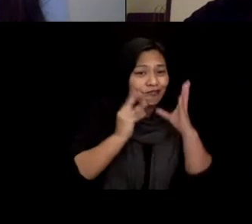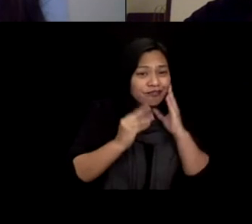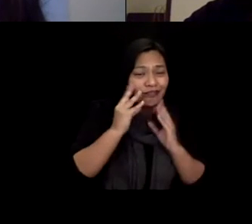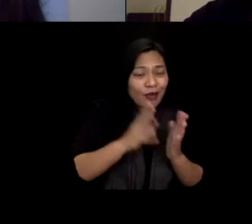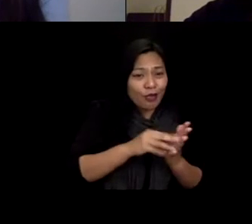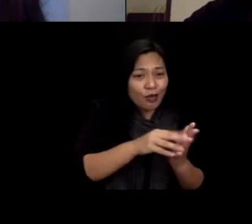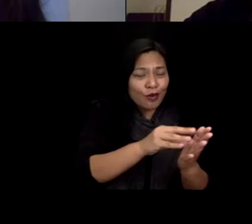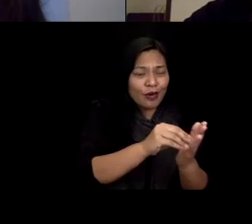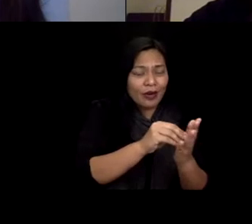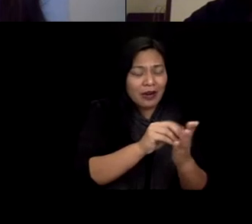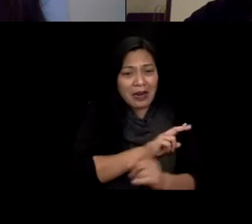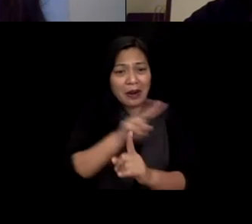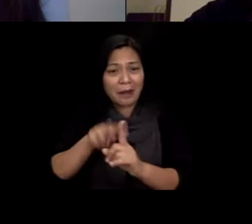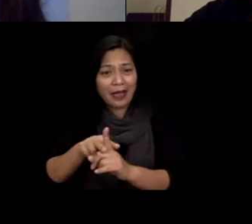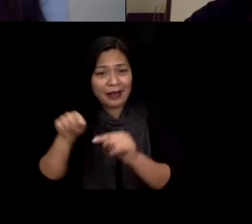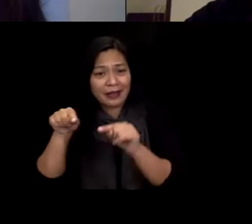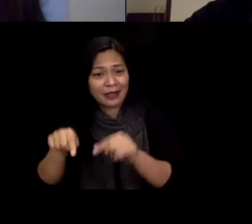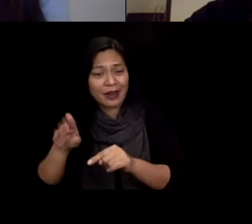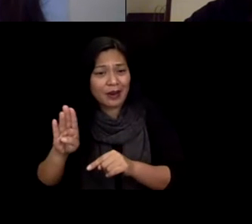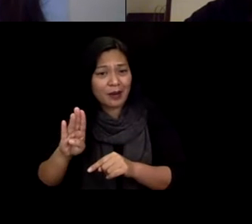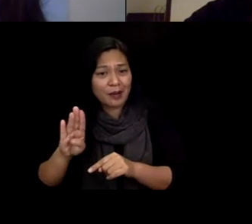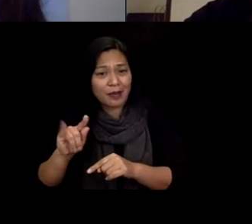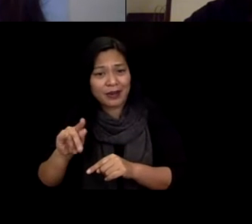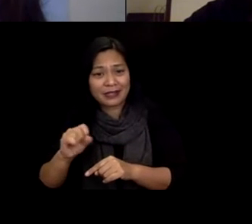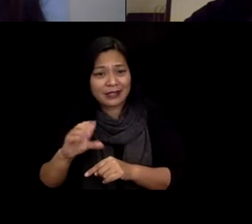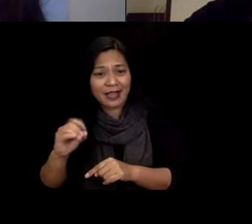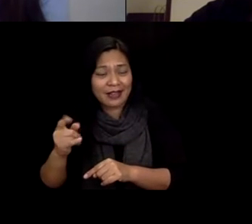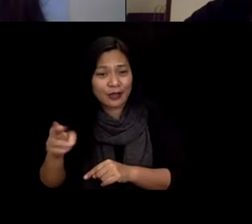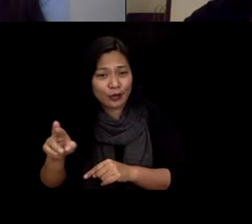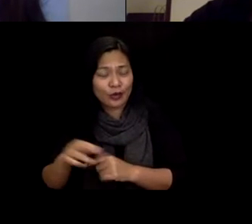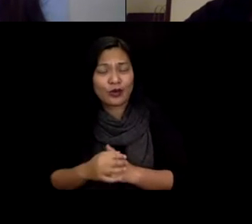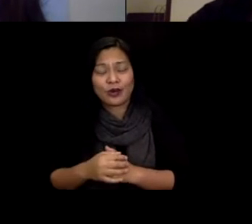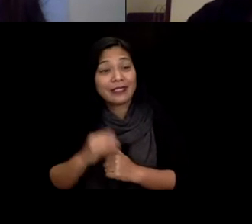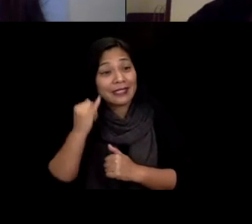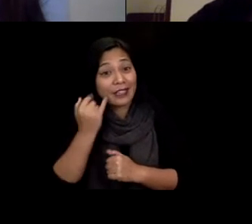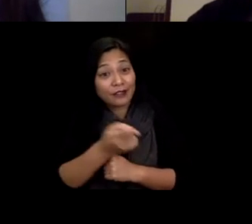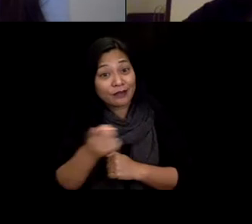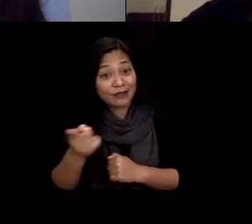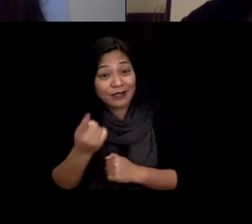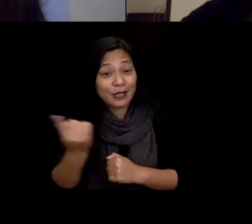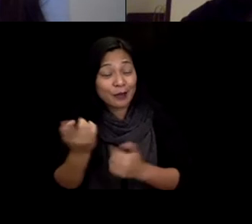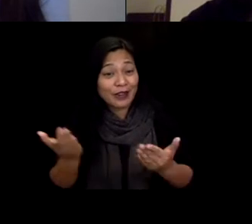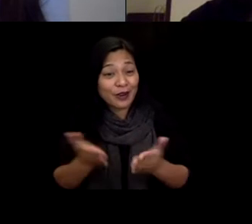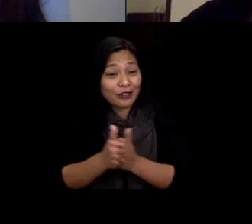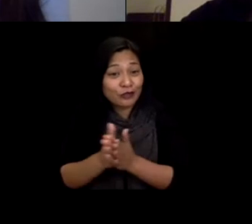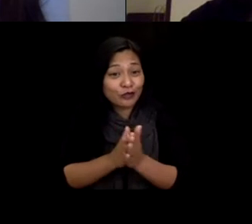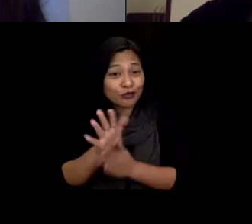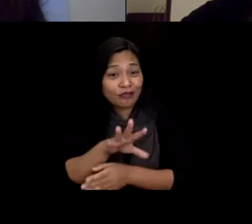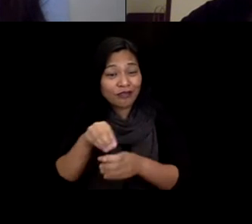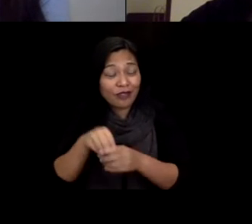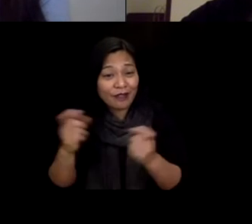in Bricks and Glitter. So if anybody's interested in, joining a festival, organizing